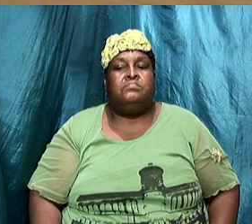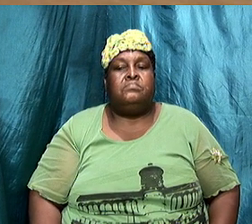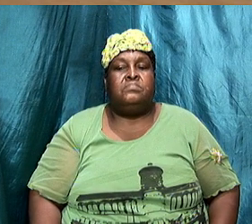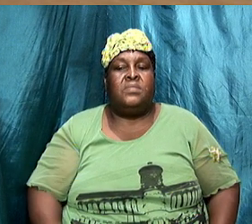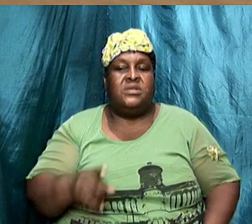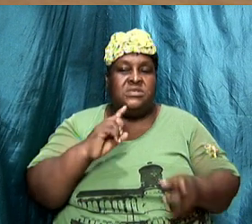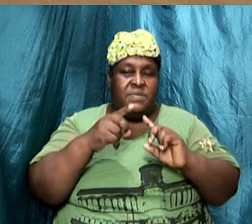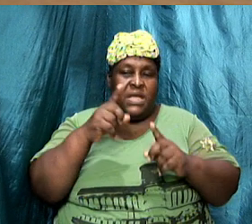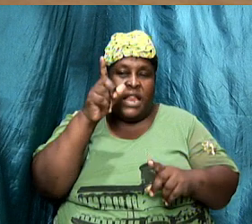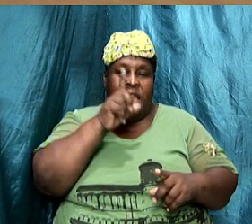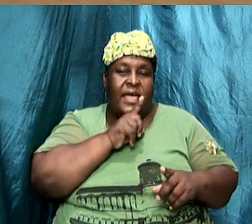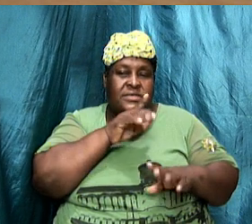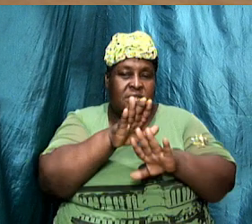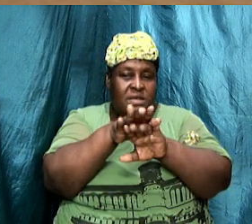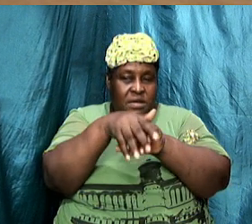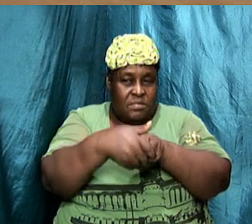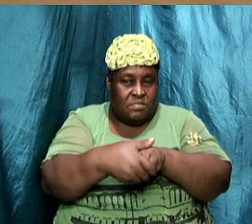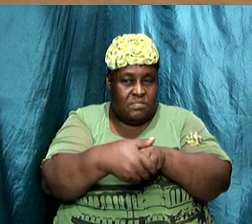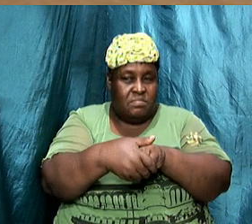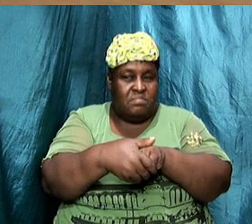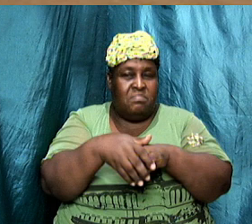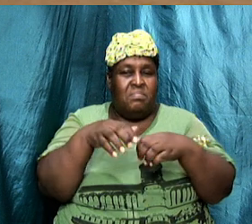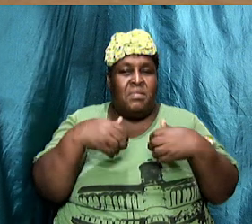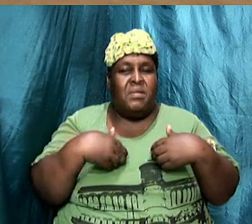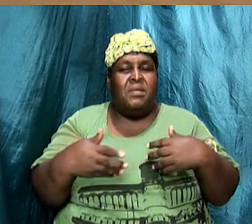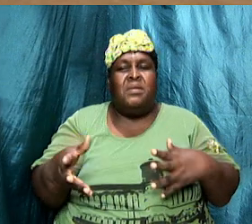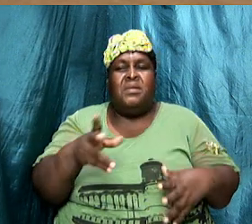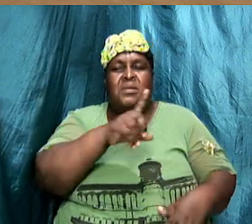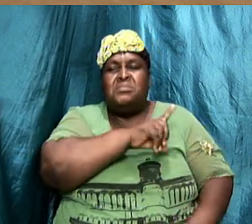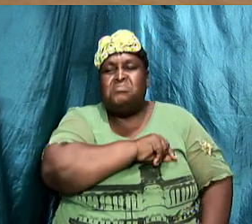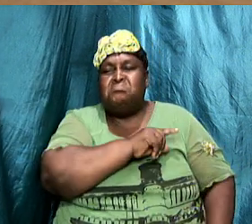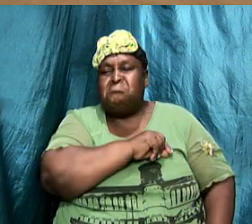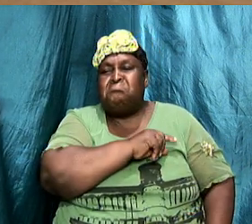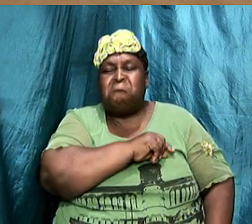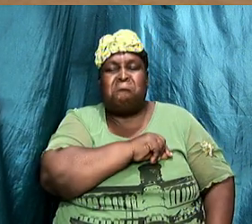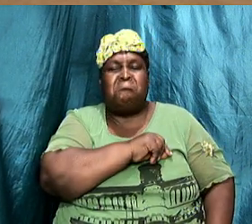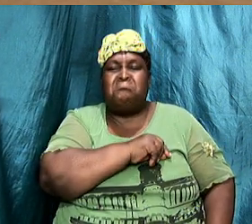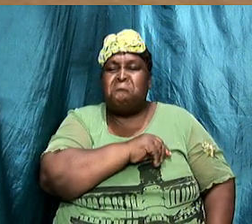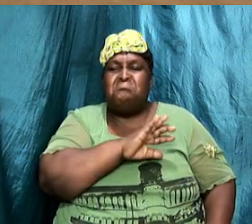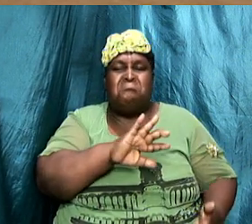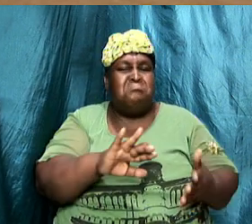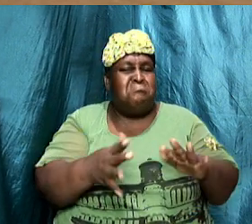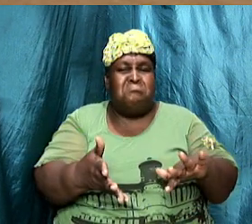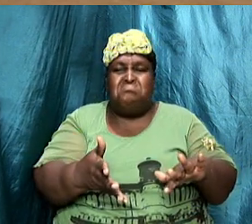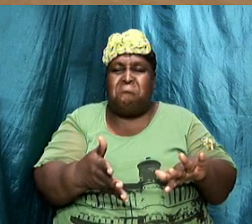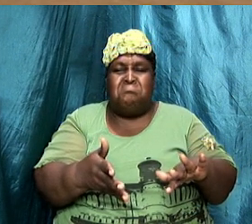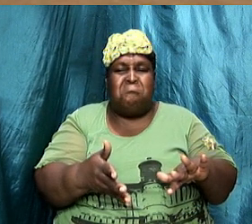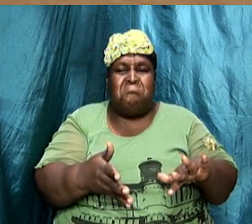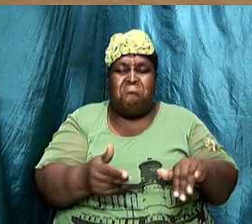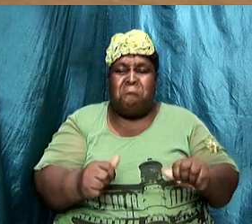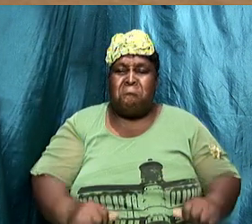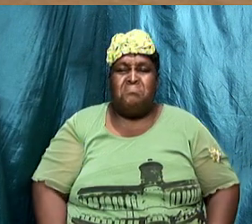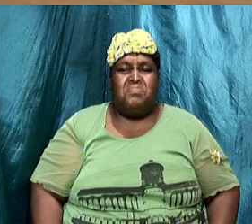Speaking lies in hypocrisy, having their conscience seared with a hot iron,